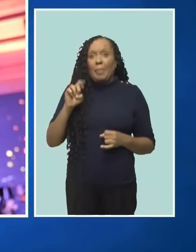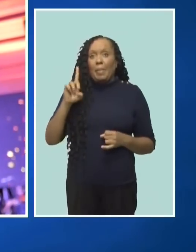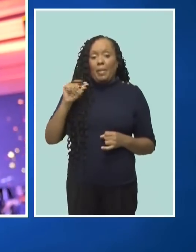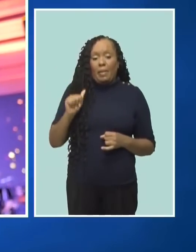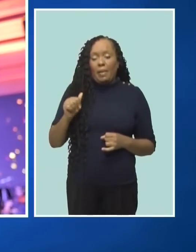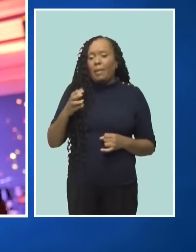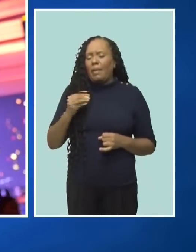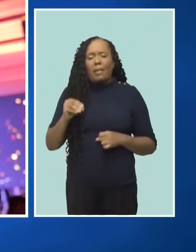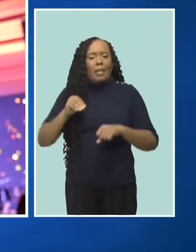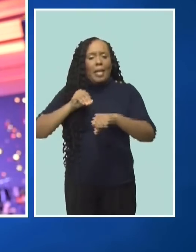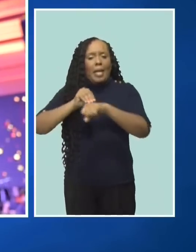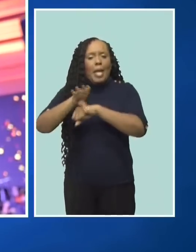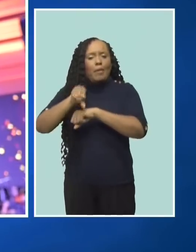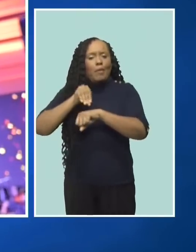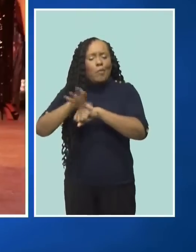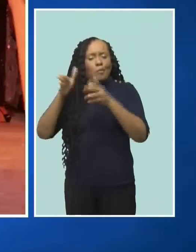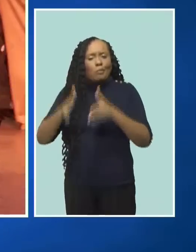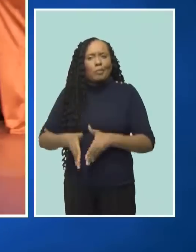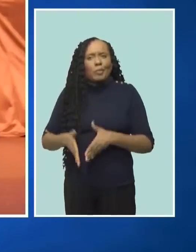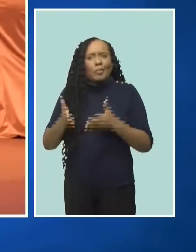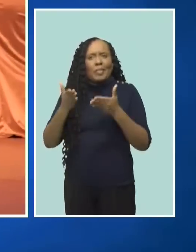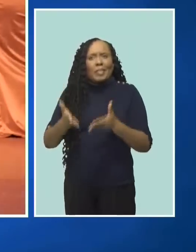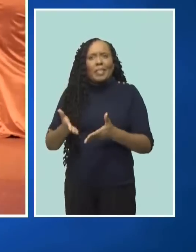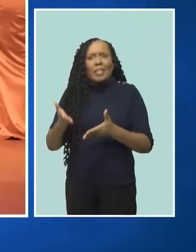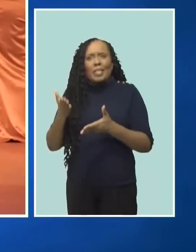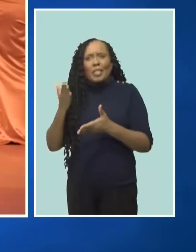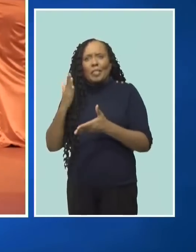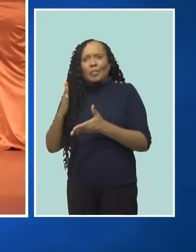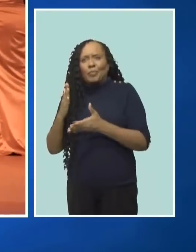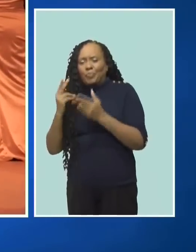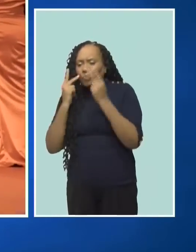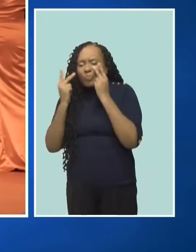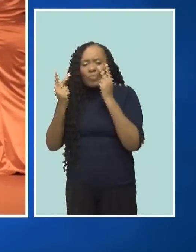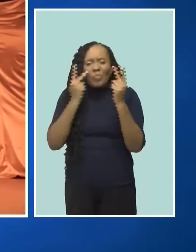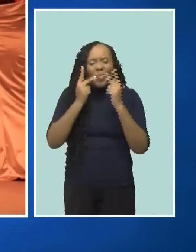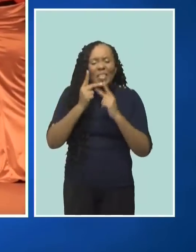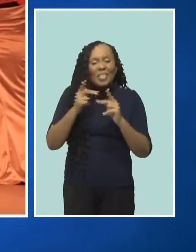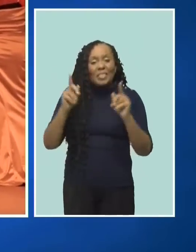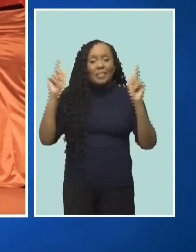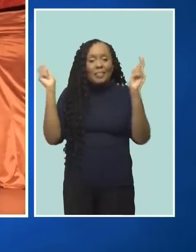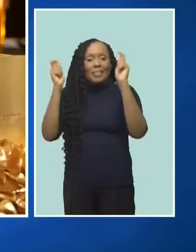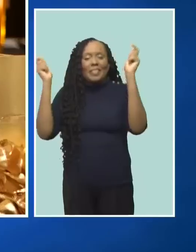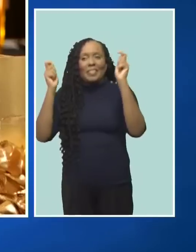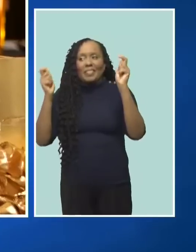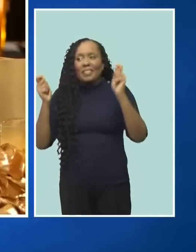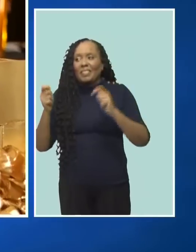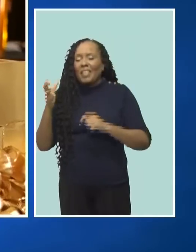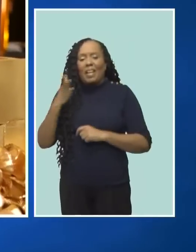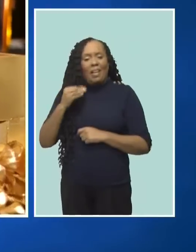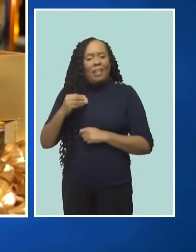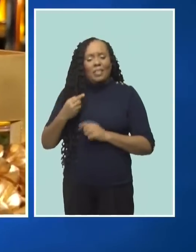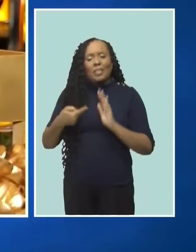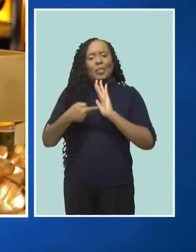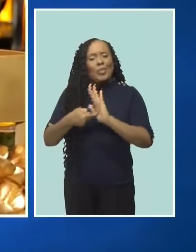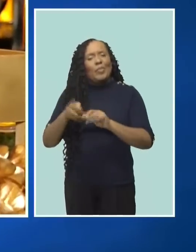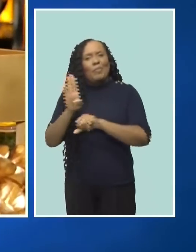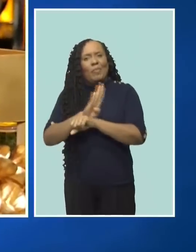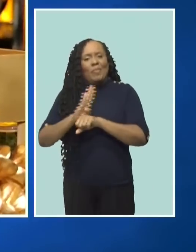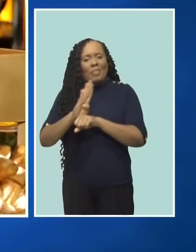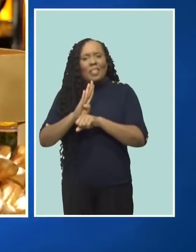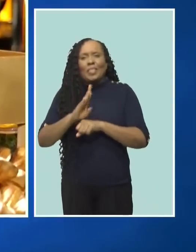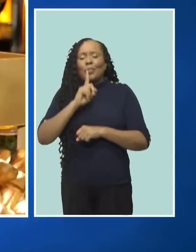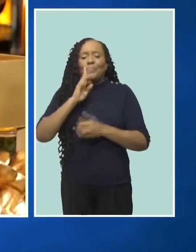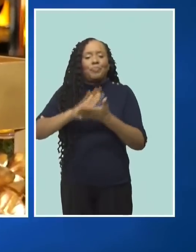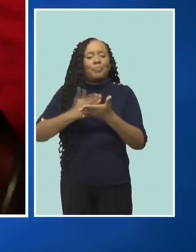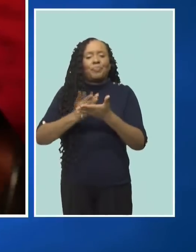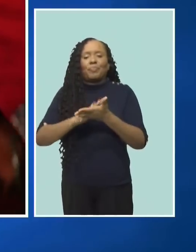influencers were also present to capture the essence of the island's festival and to reinforce Barbados' spot as the